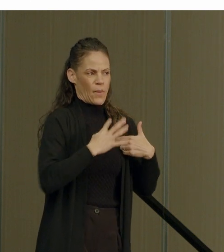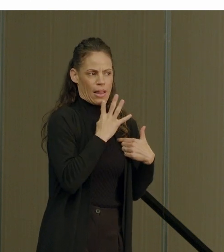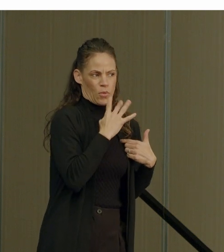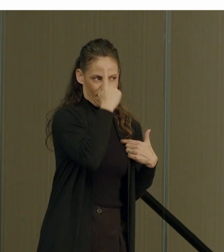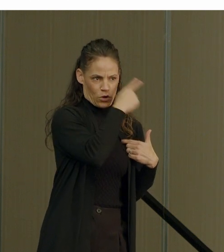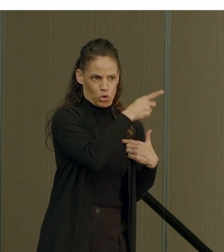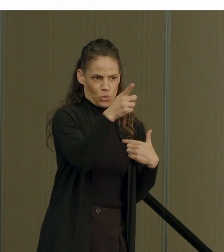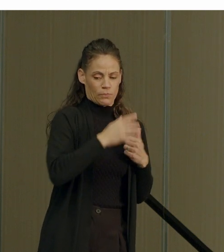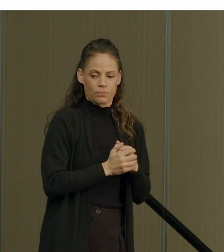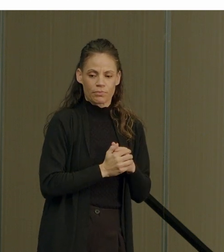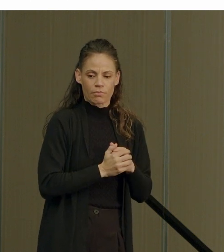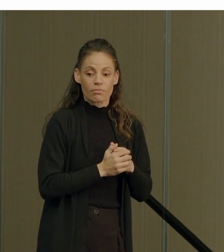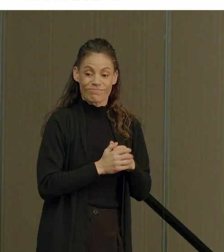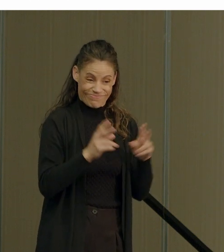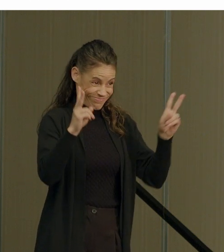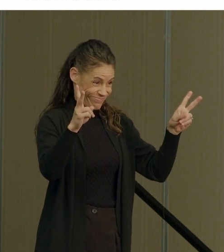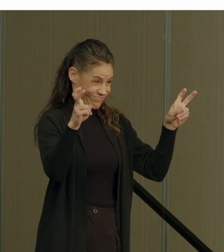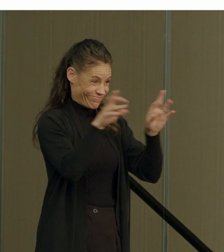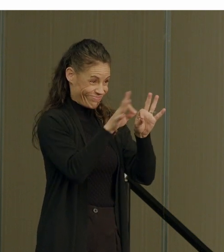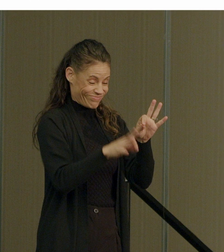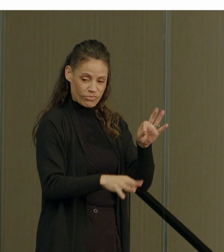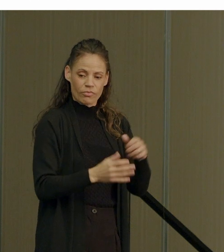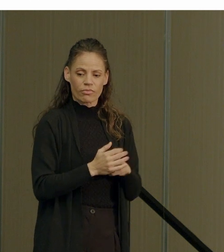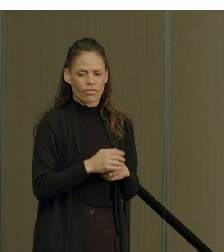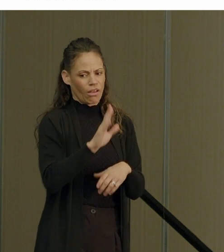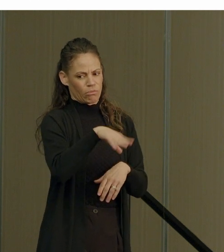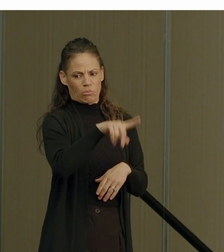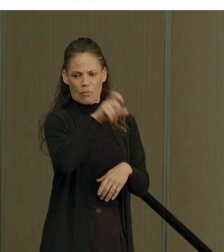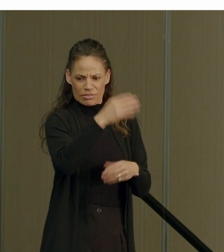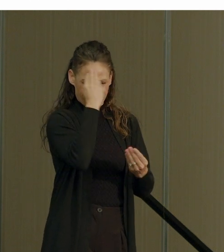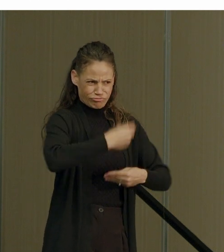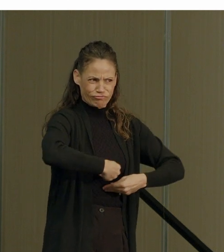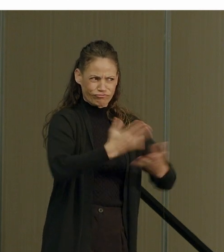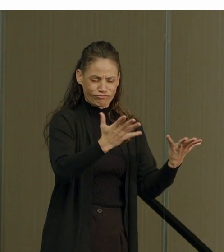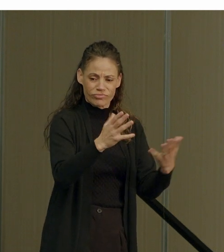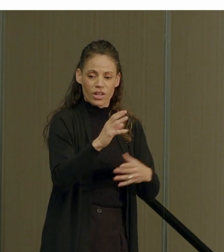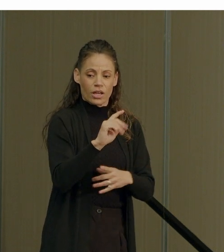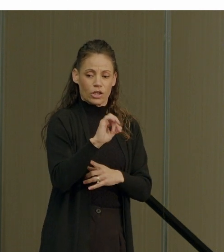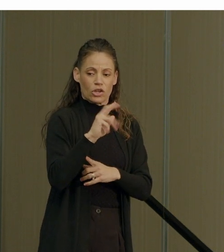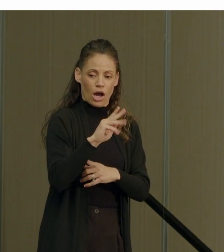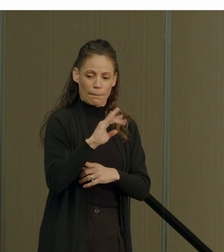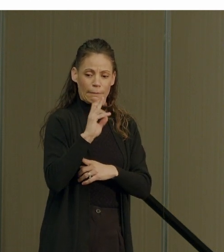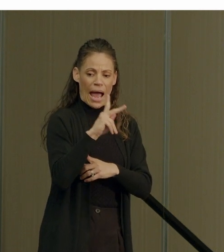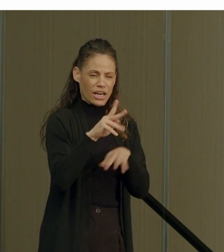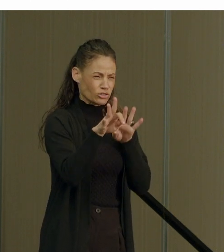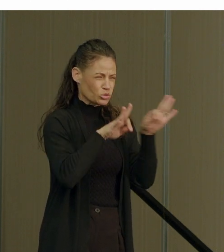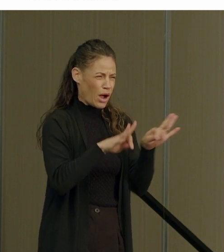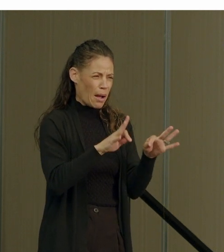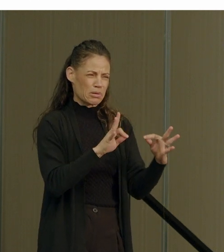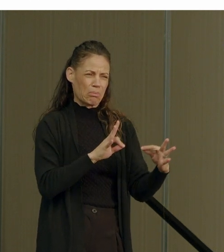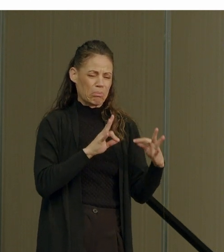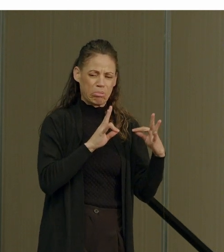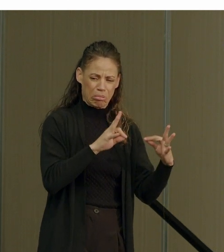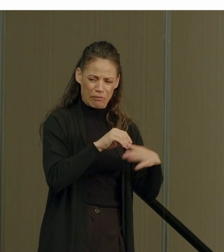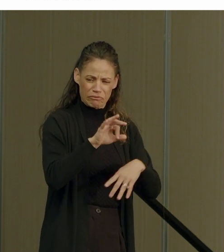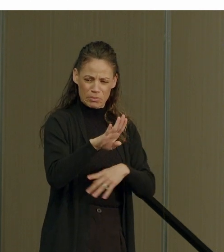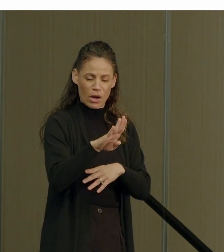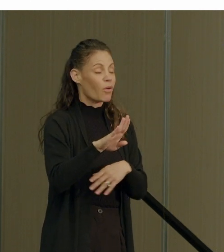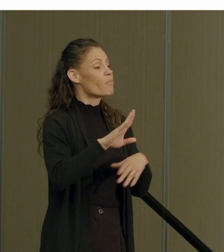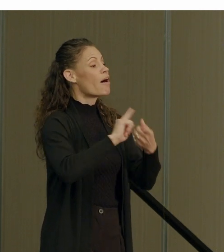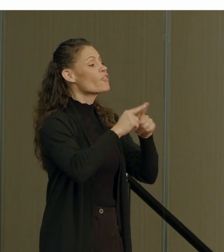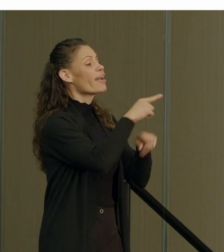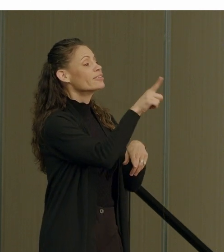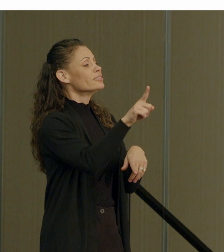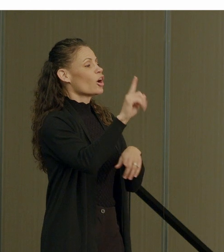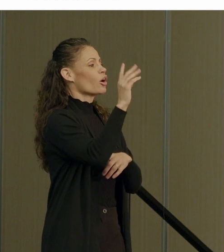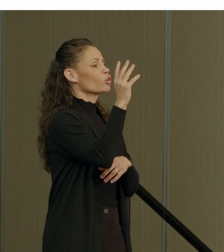I just have to tell you guys about how well TalkBack describes photos on Facebook. All of my friends are putting Christmas pics on their Facebook pages, and